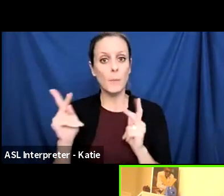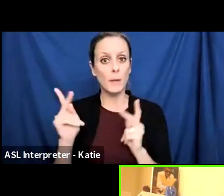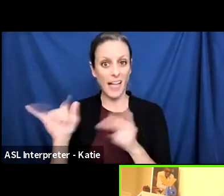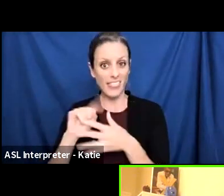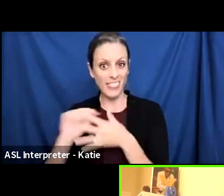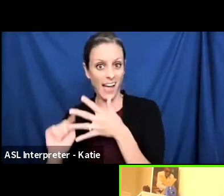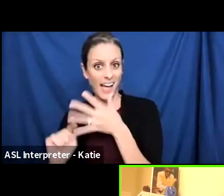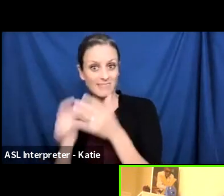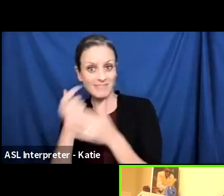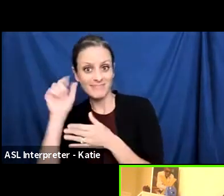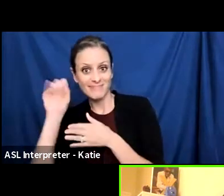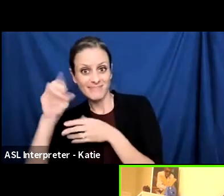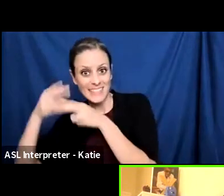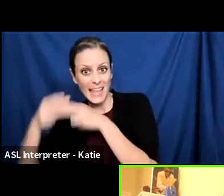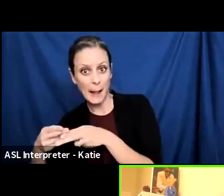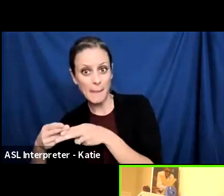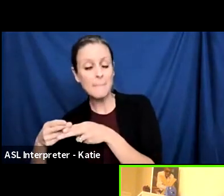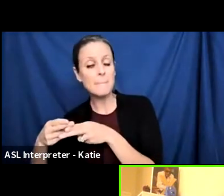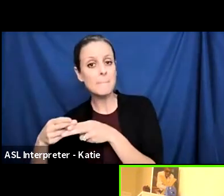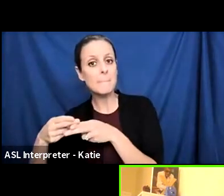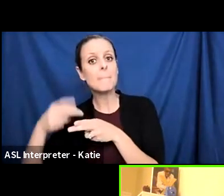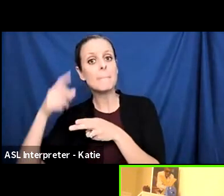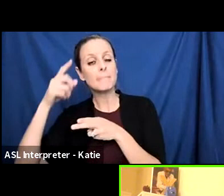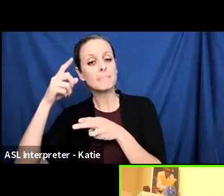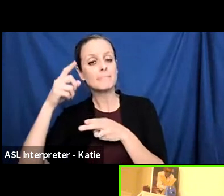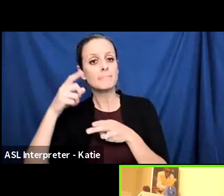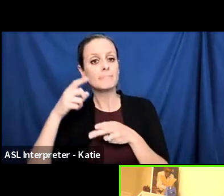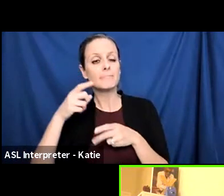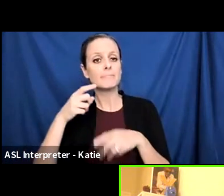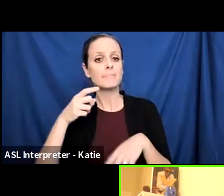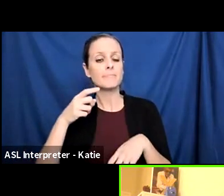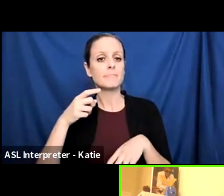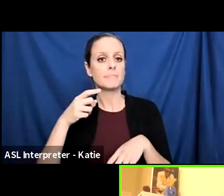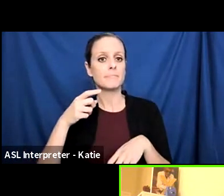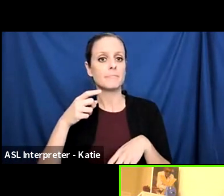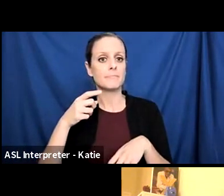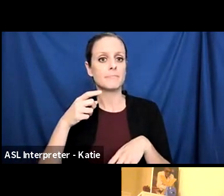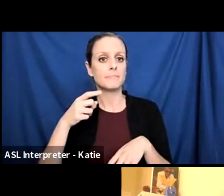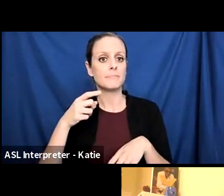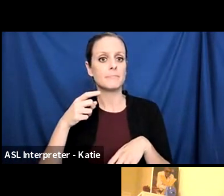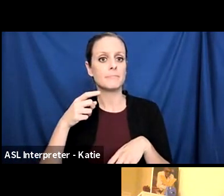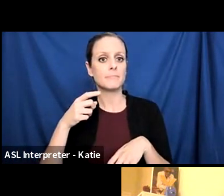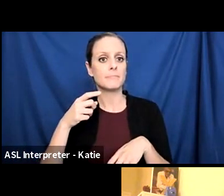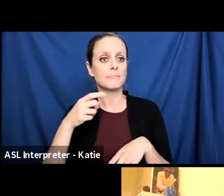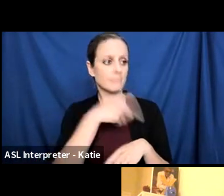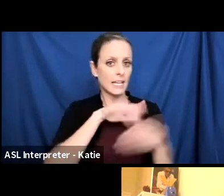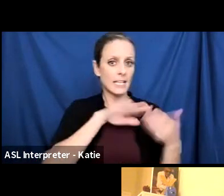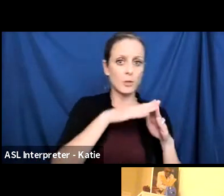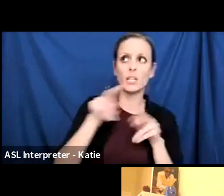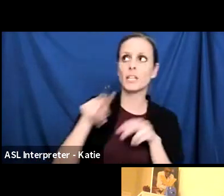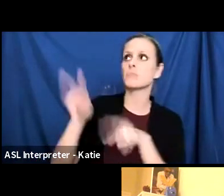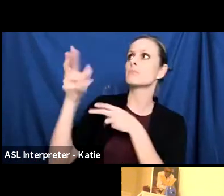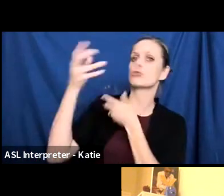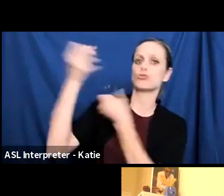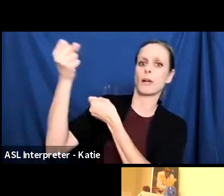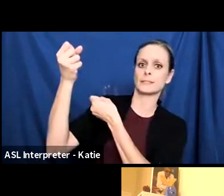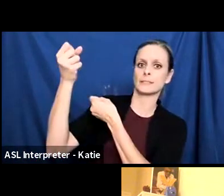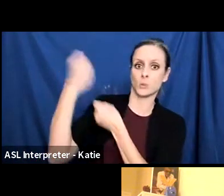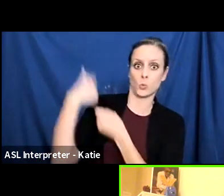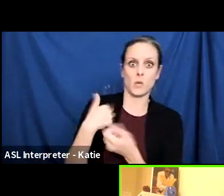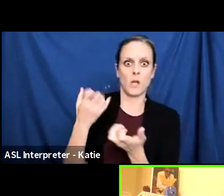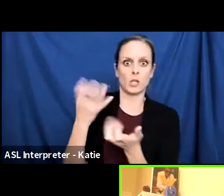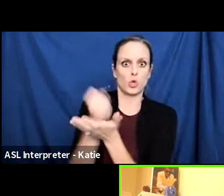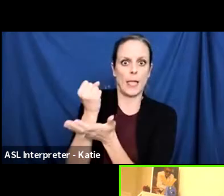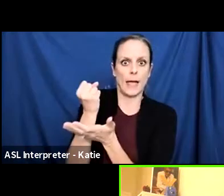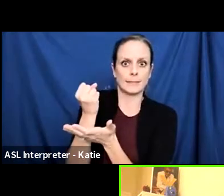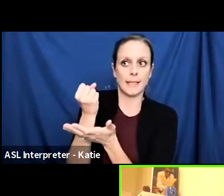very open to who we want to hear, what the community, who they trust. And then we want to like utilize that and